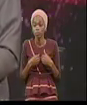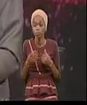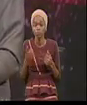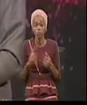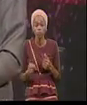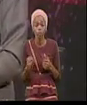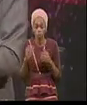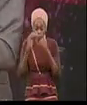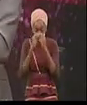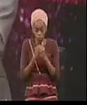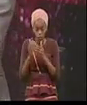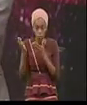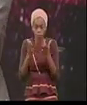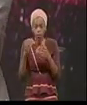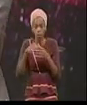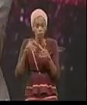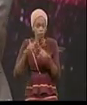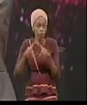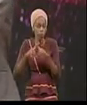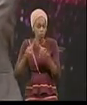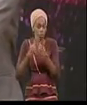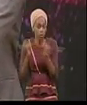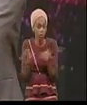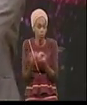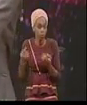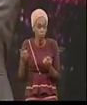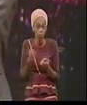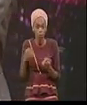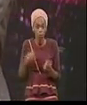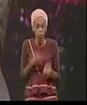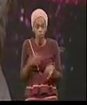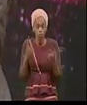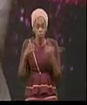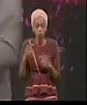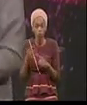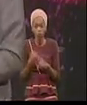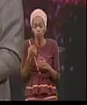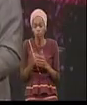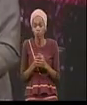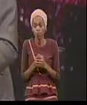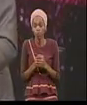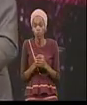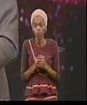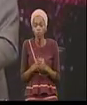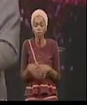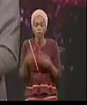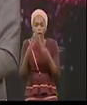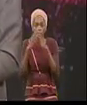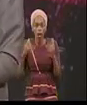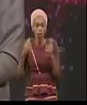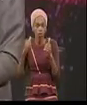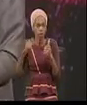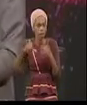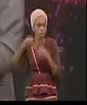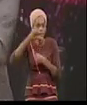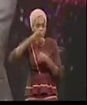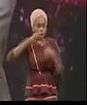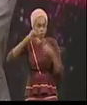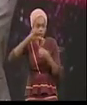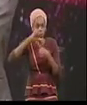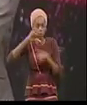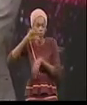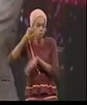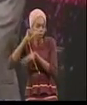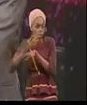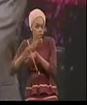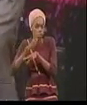always a refreshing time. Join us this coming Sunday. House caring fellowship. On Sunday evenings, we meet together